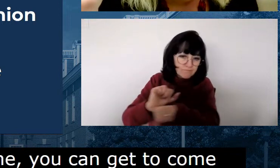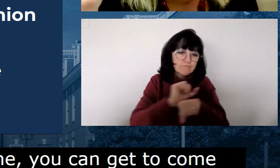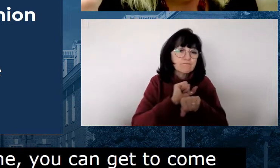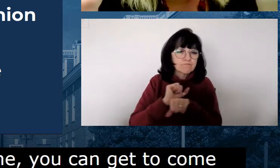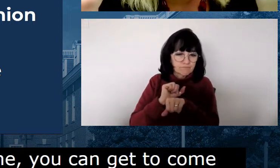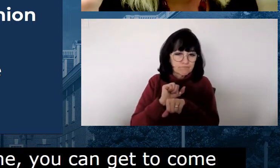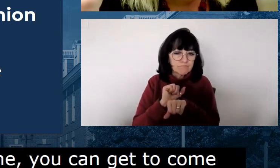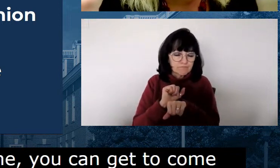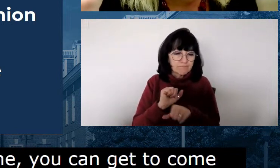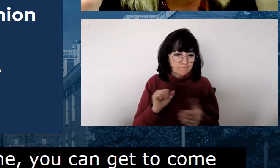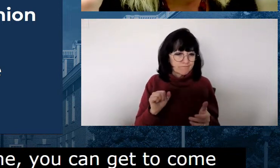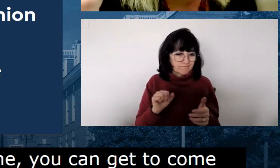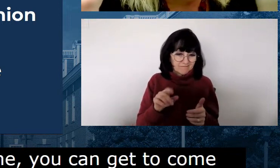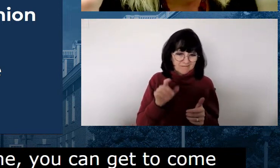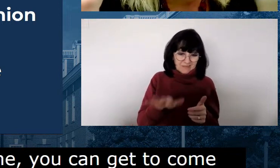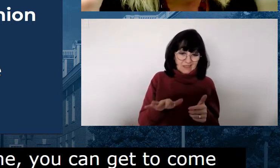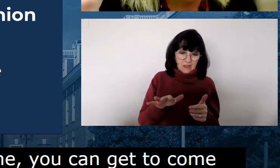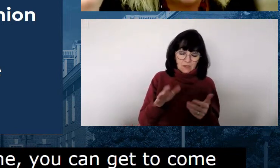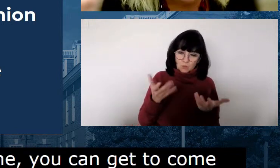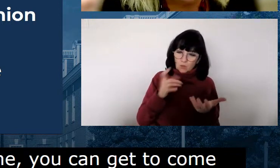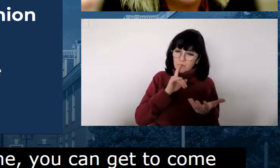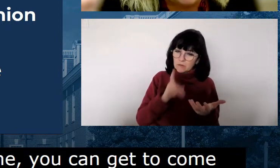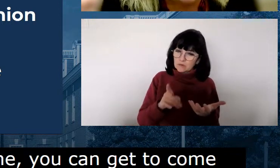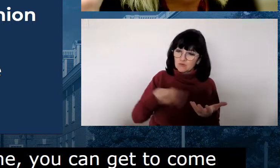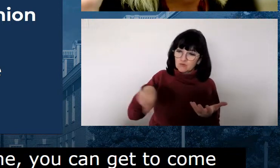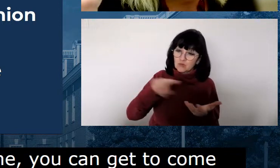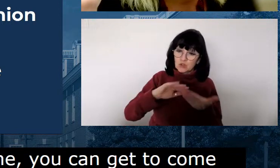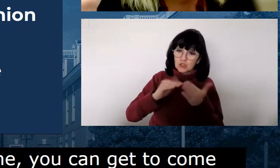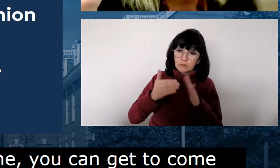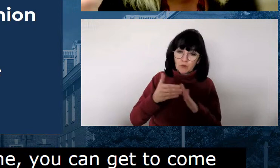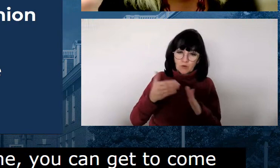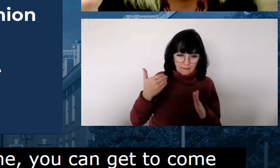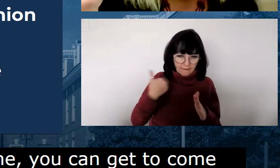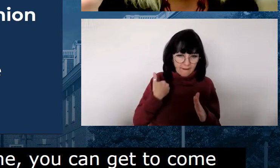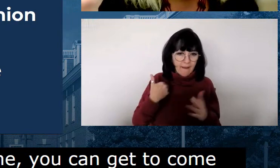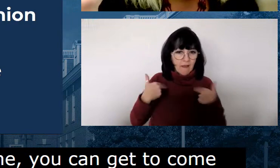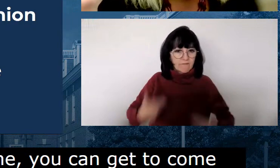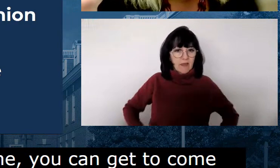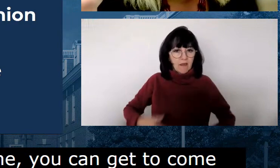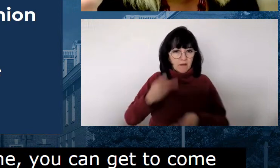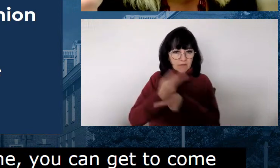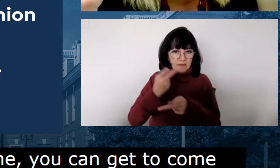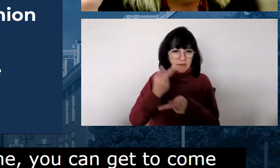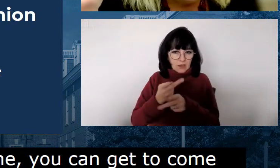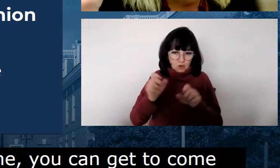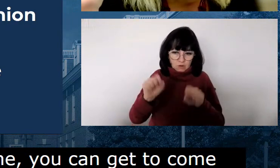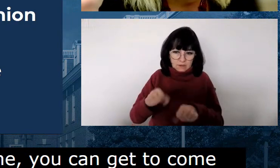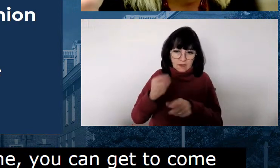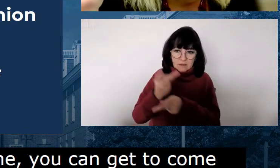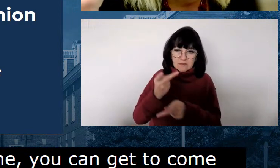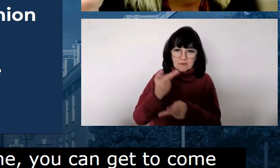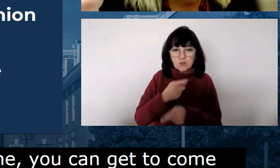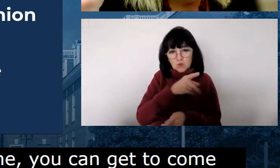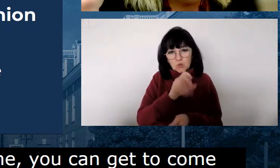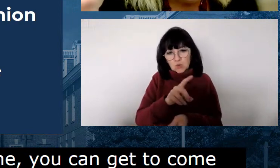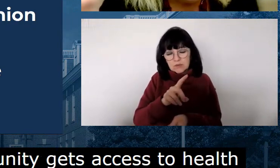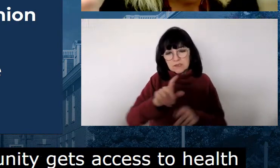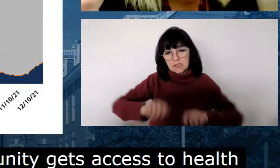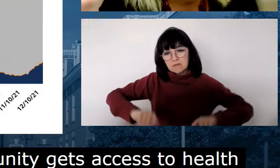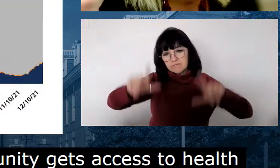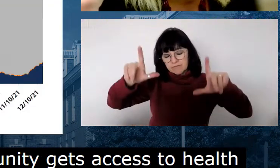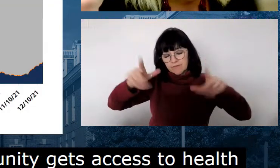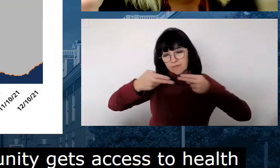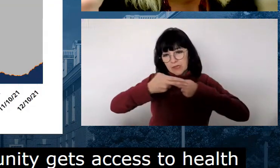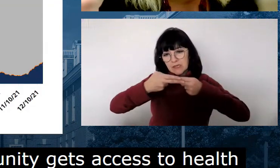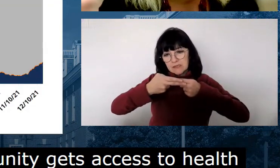the access to healthcare services that it needs. You showed the slide earlier,